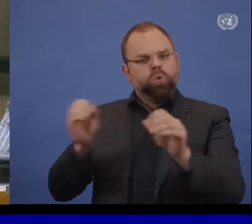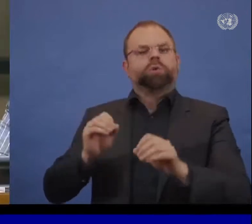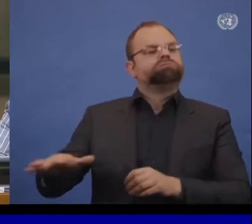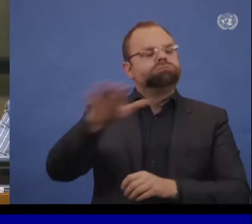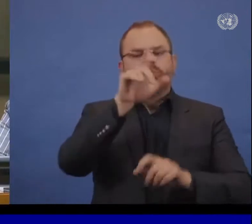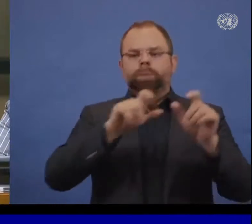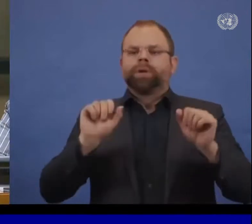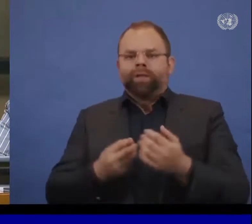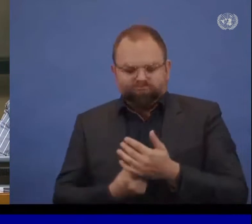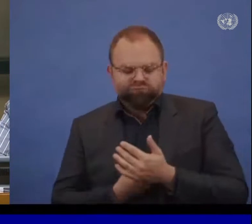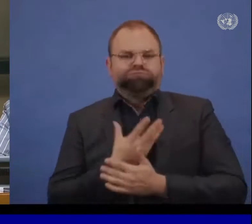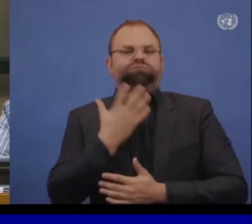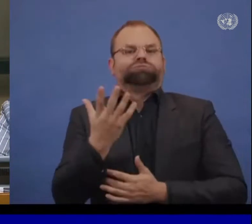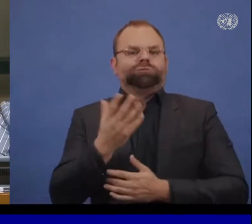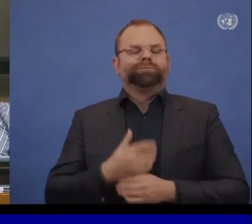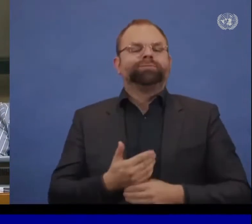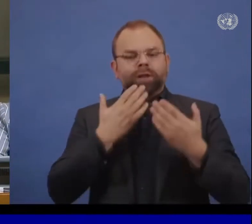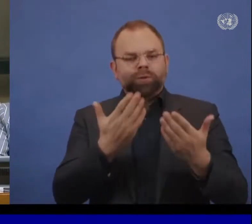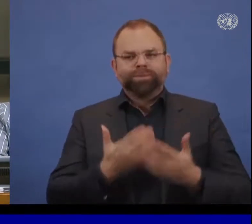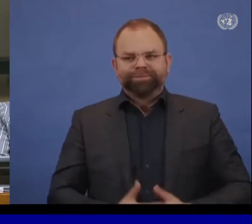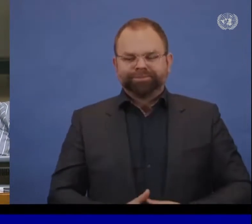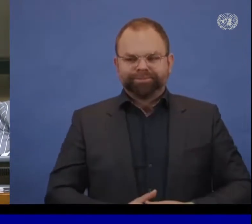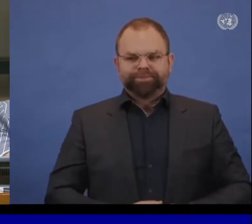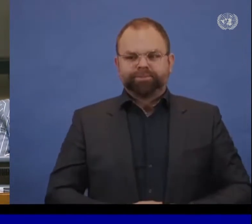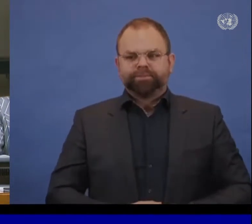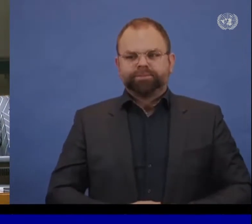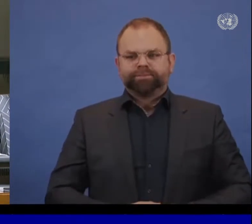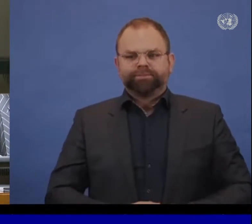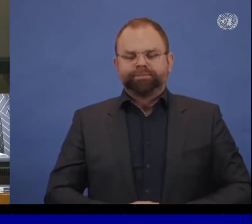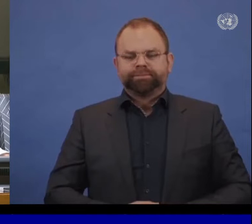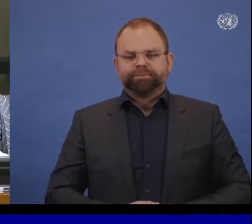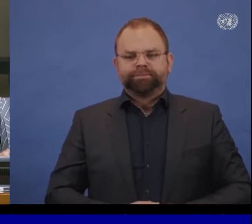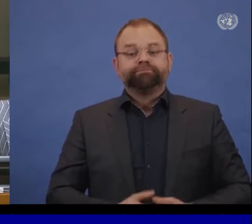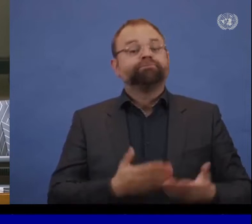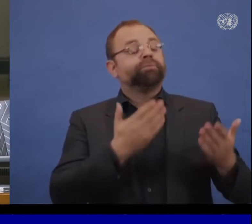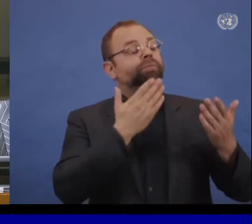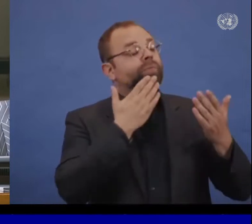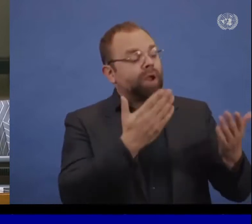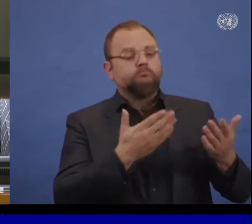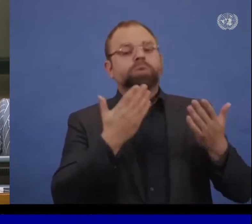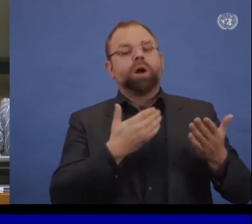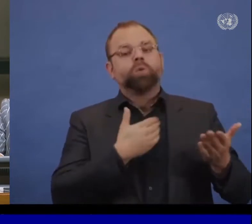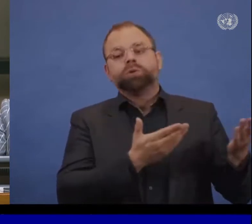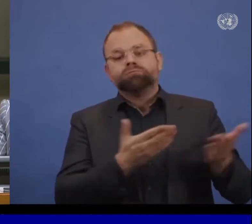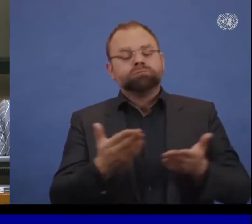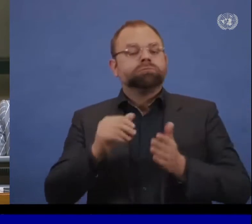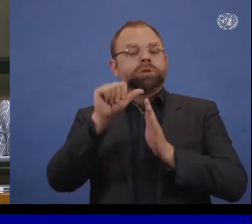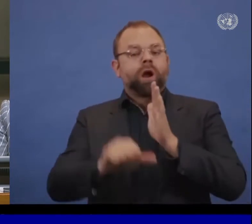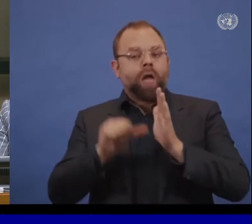I kindly invite Sri Lanka to make a statement. Ambassador, you have the floor. Mr.